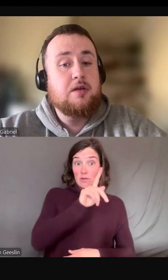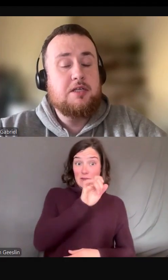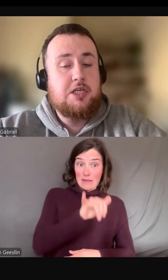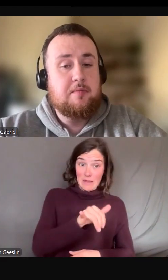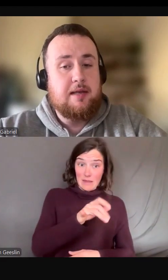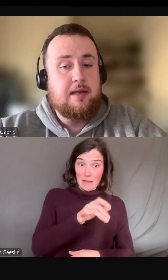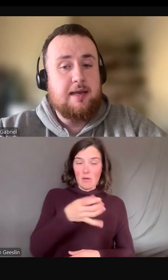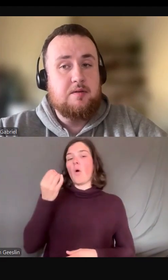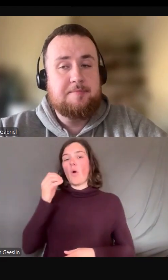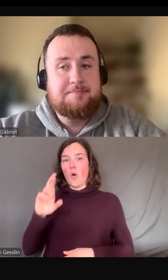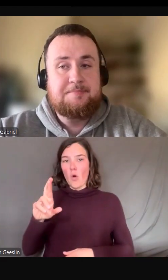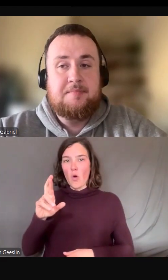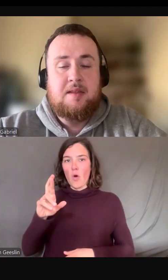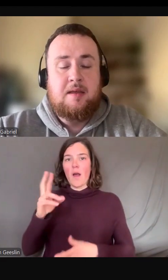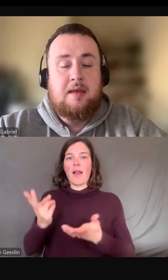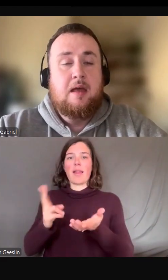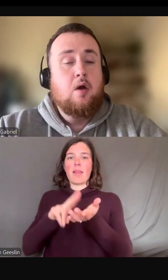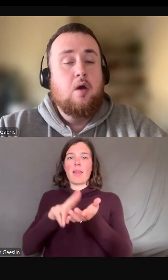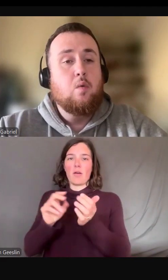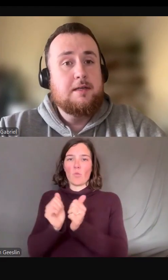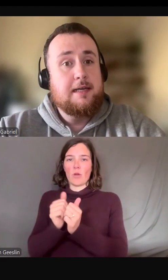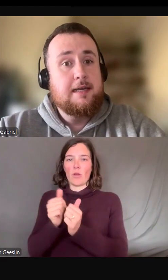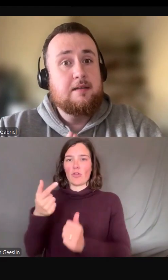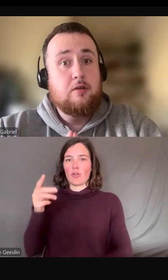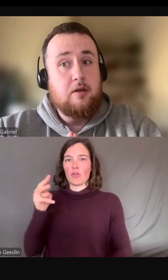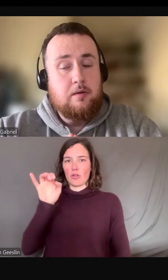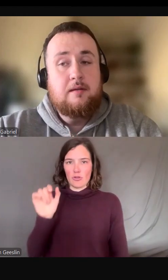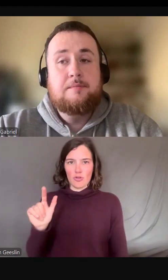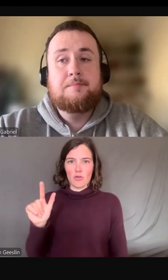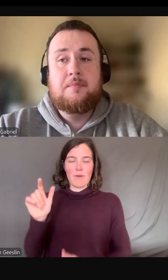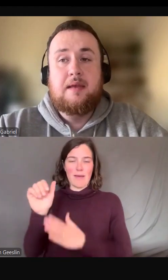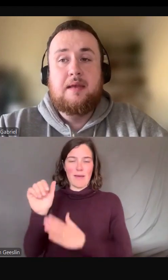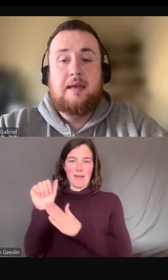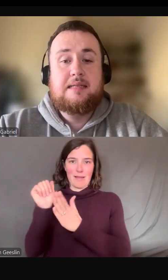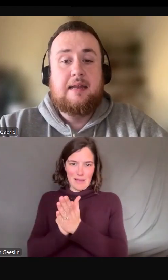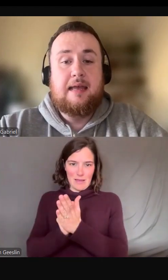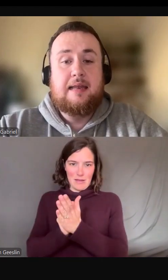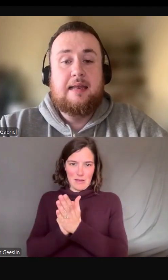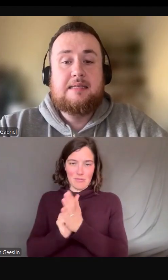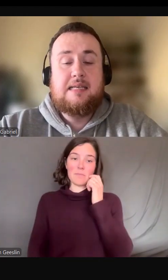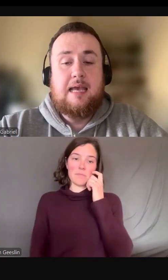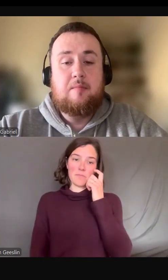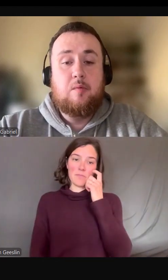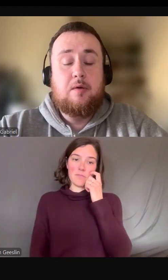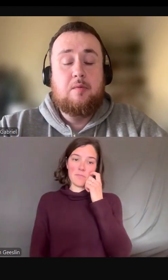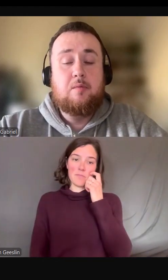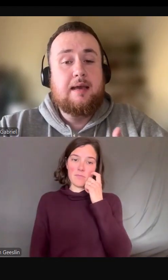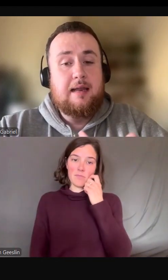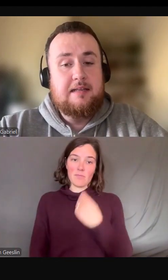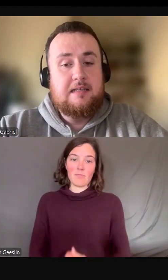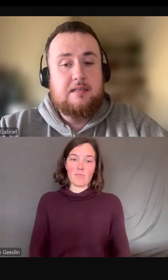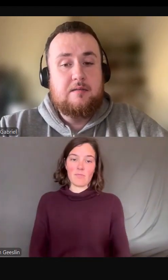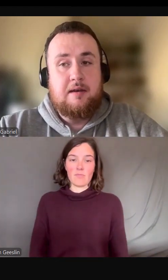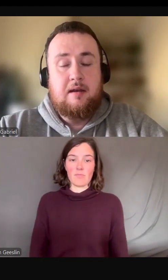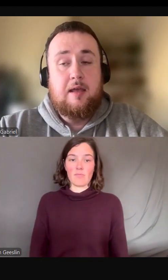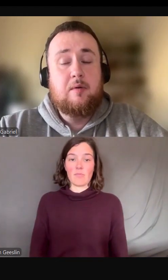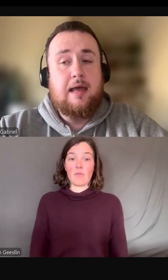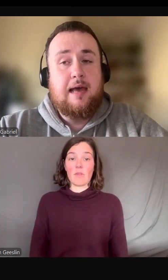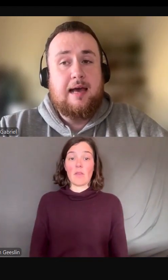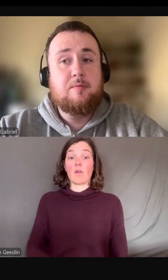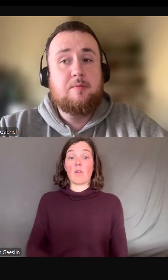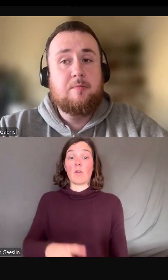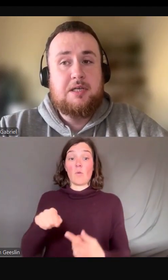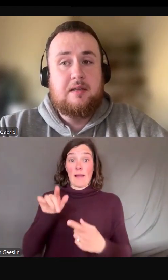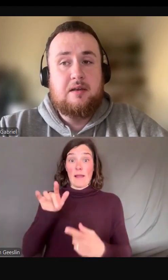your Gmail account. One thing to note is that it is the same when we click this button. It will